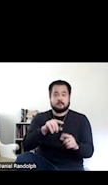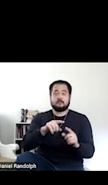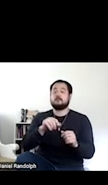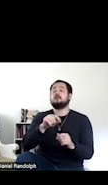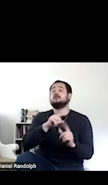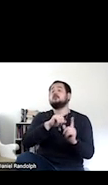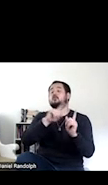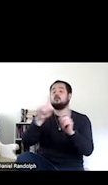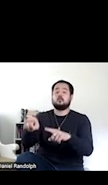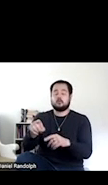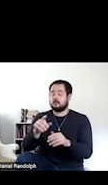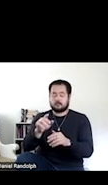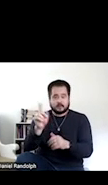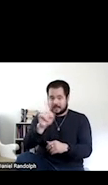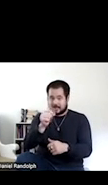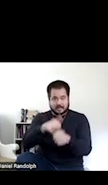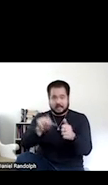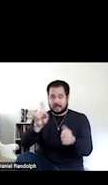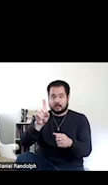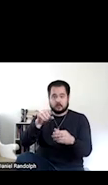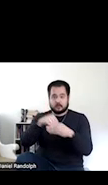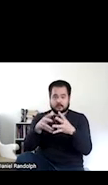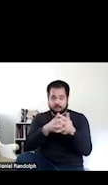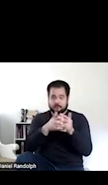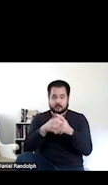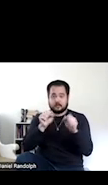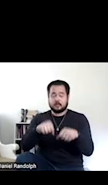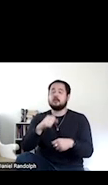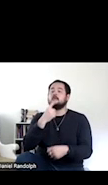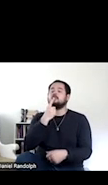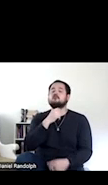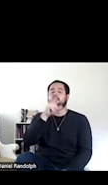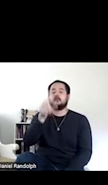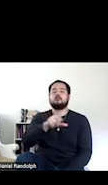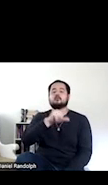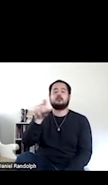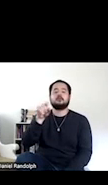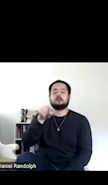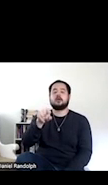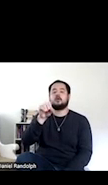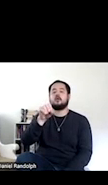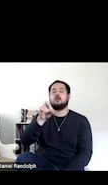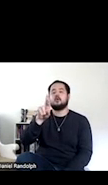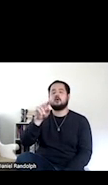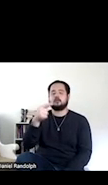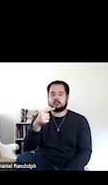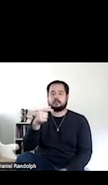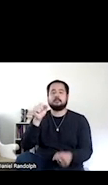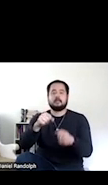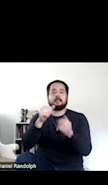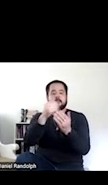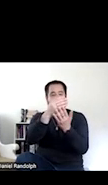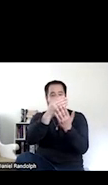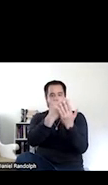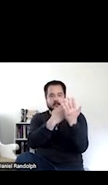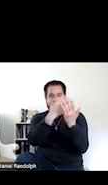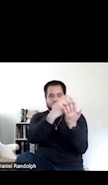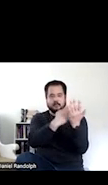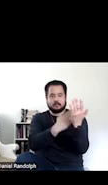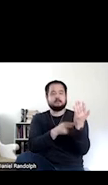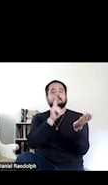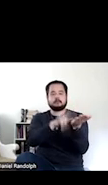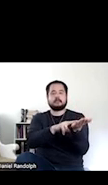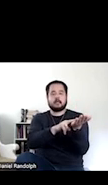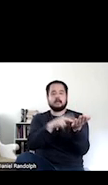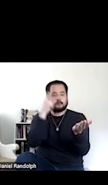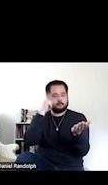redcross.org and get on the list to sign up for free smoke alarms. and one of our staff or our wonderful